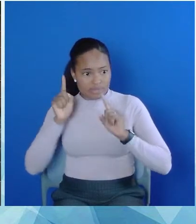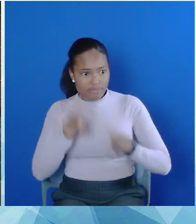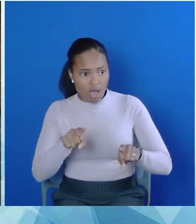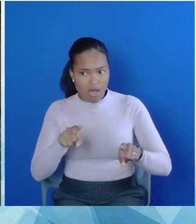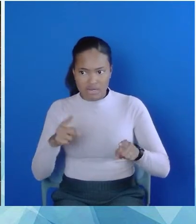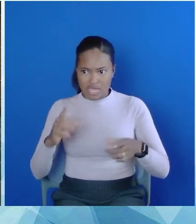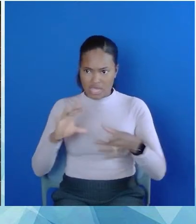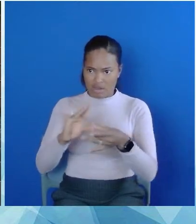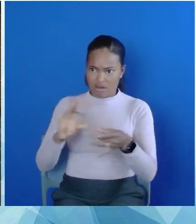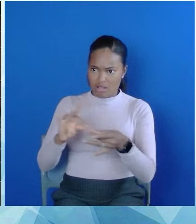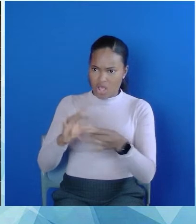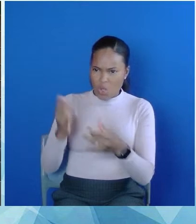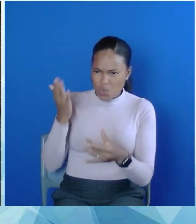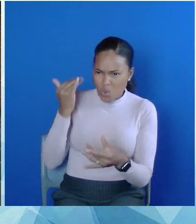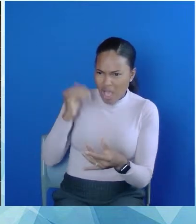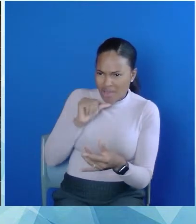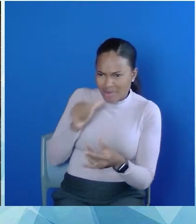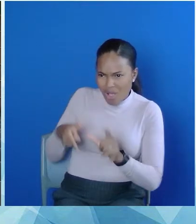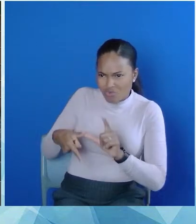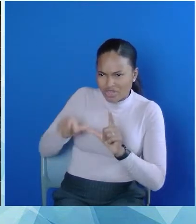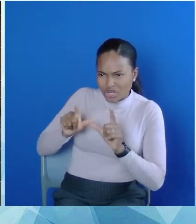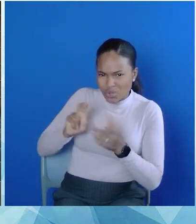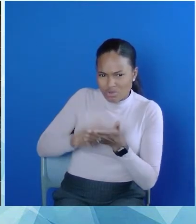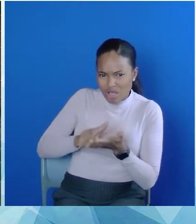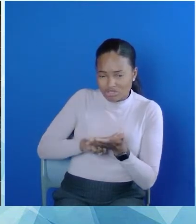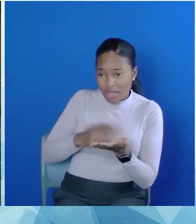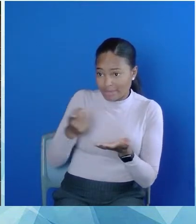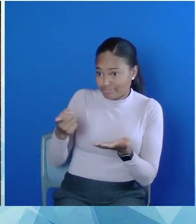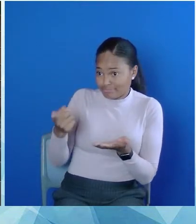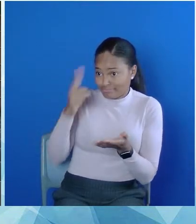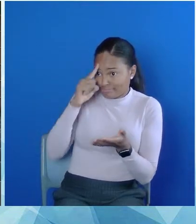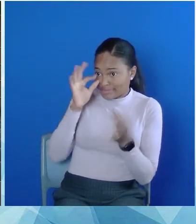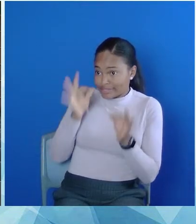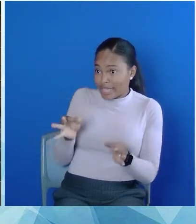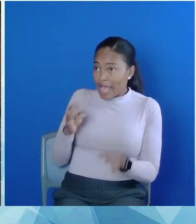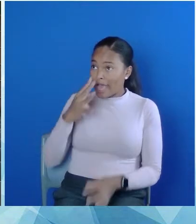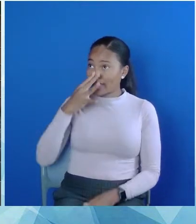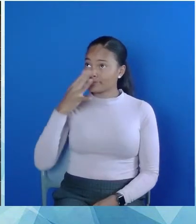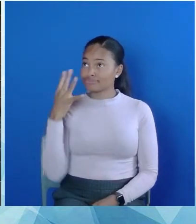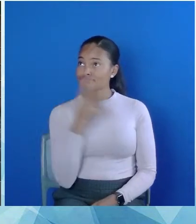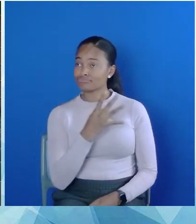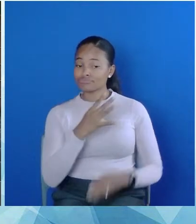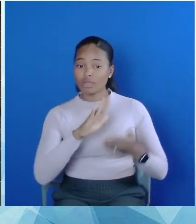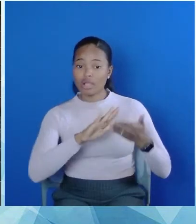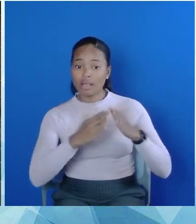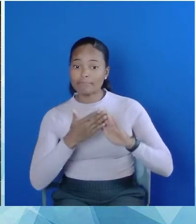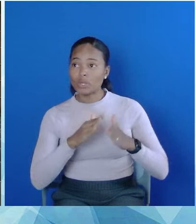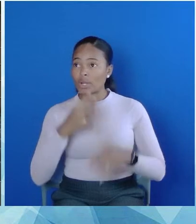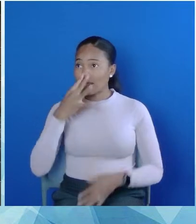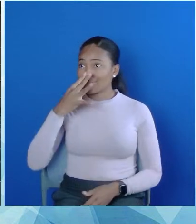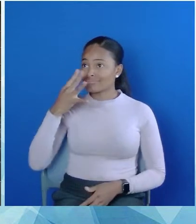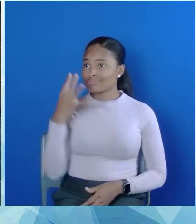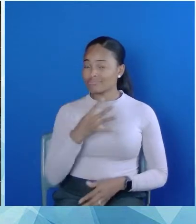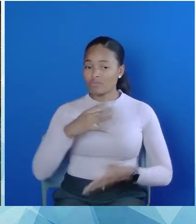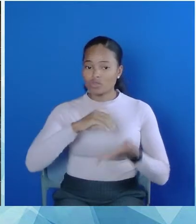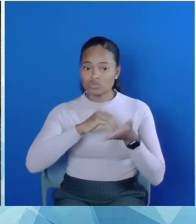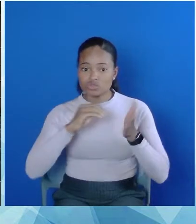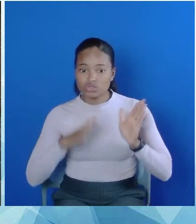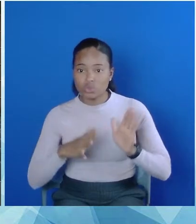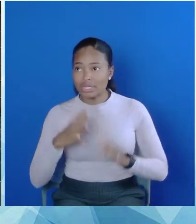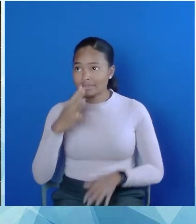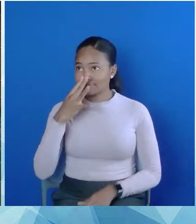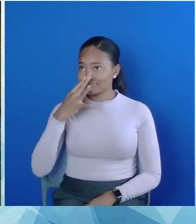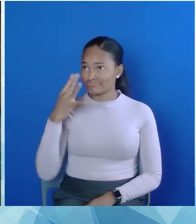his contract was not renewed. But wow, you chose not to listen to the community. You chose not to listen to the students. You chose not to